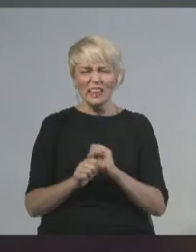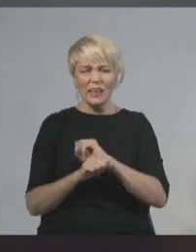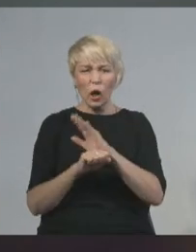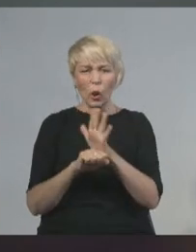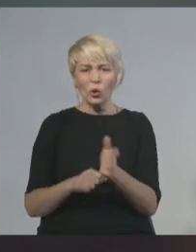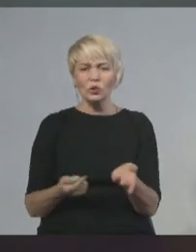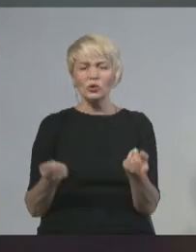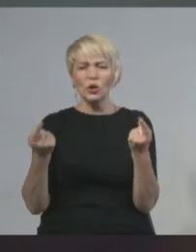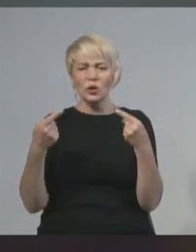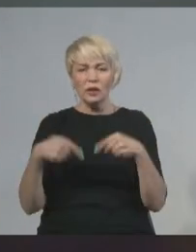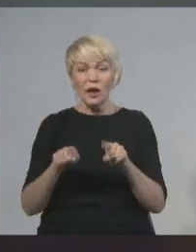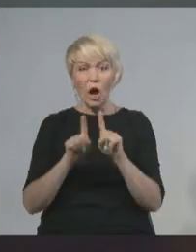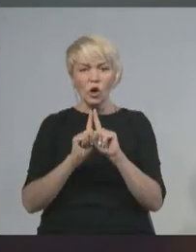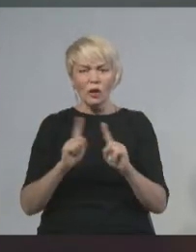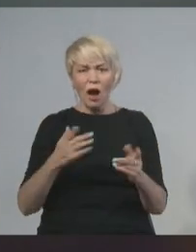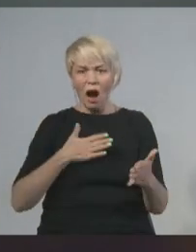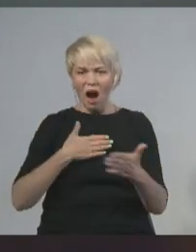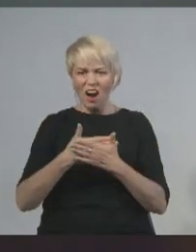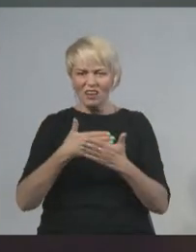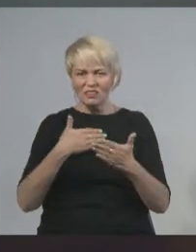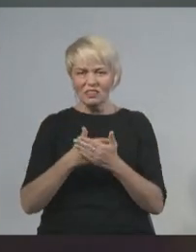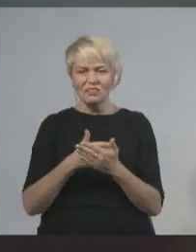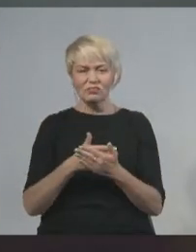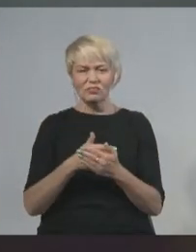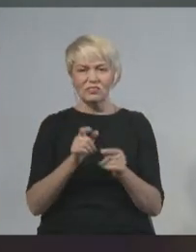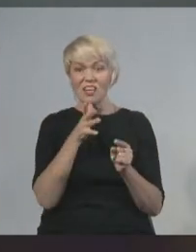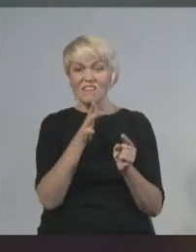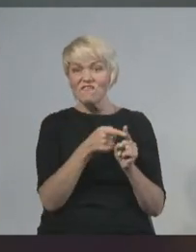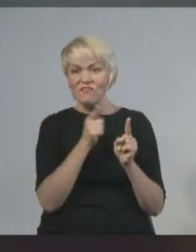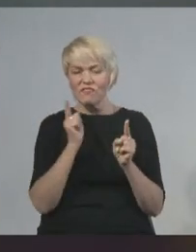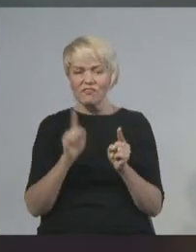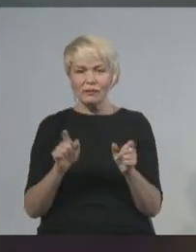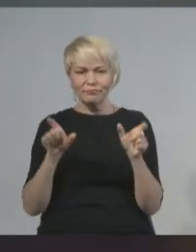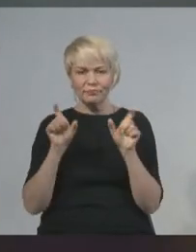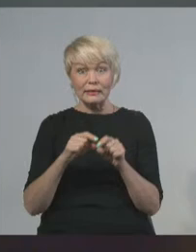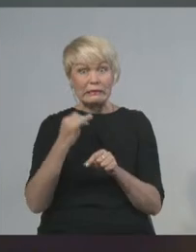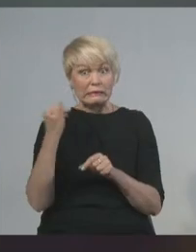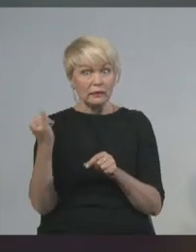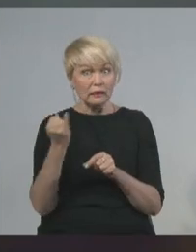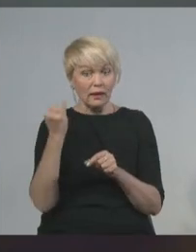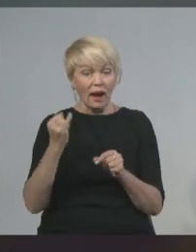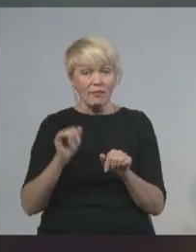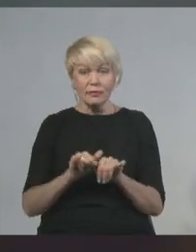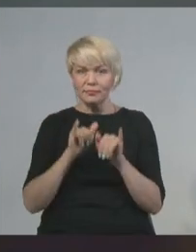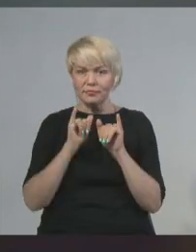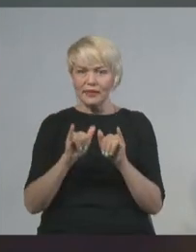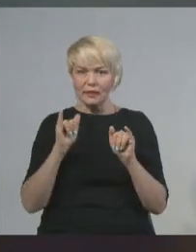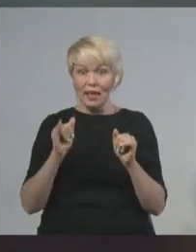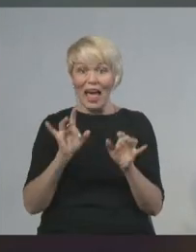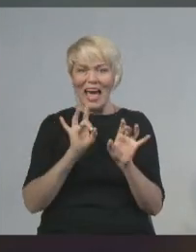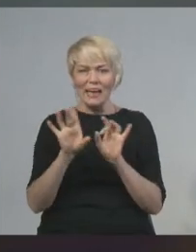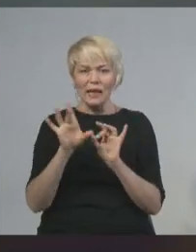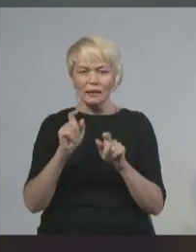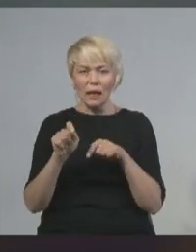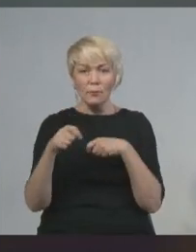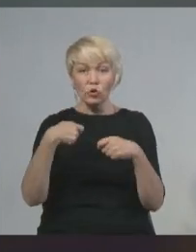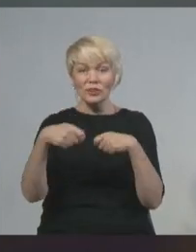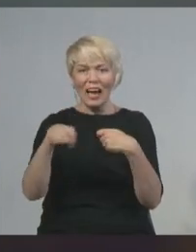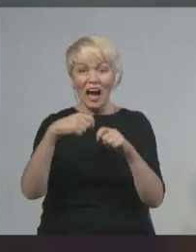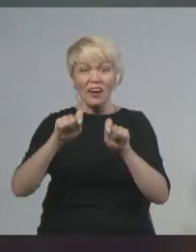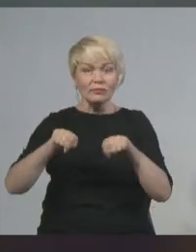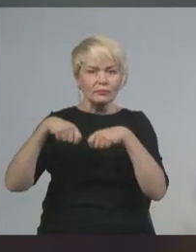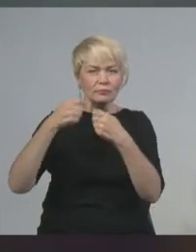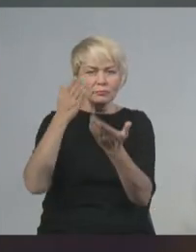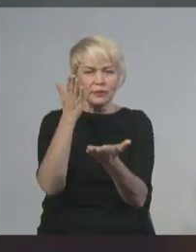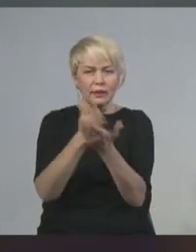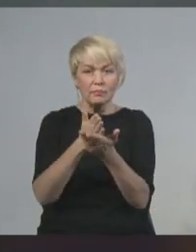this whole corona crisis especially in the active phase of the lockdown showed an interesting tendency